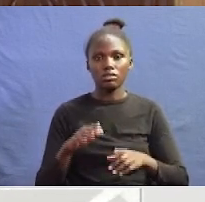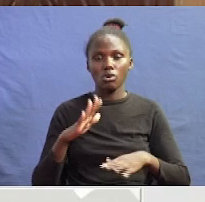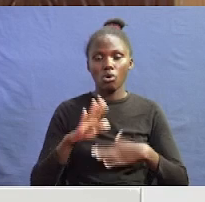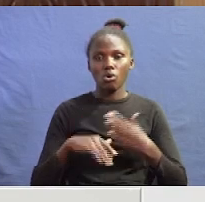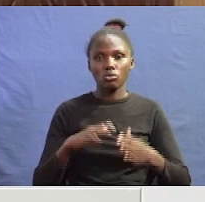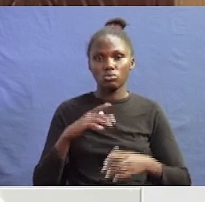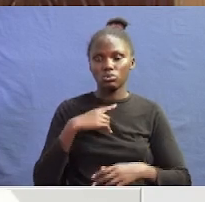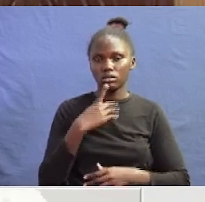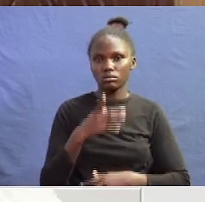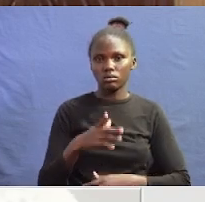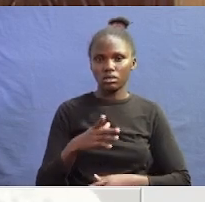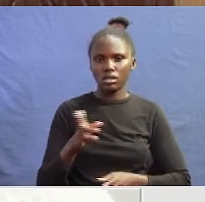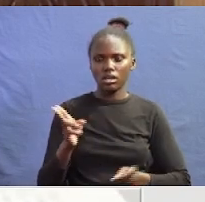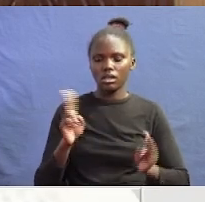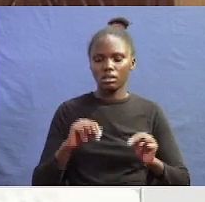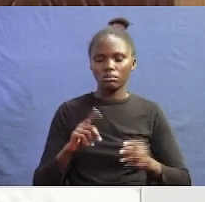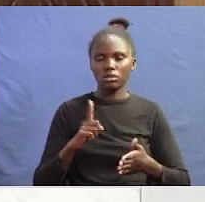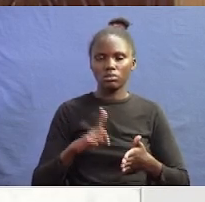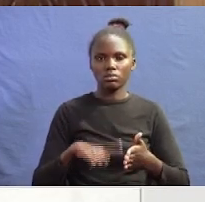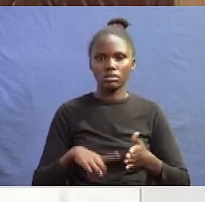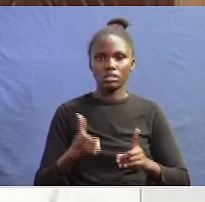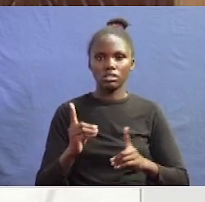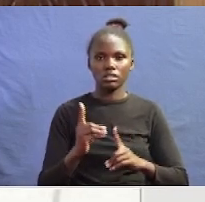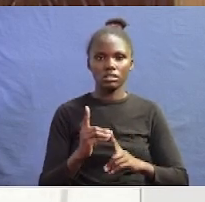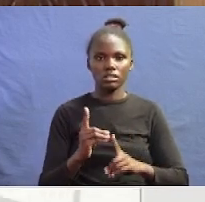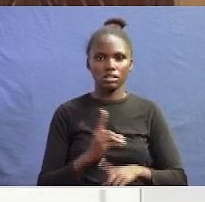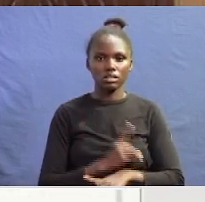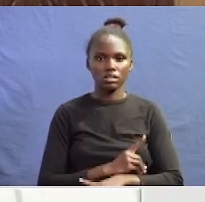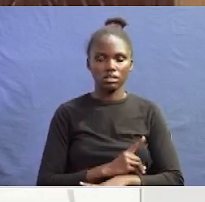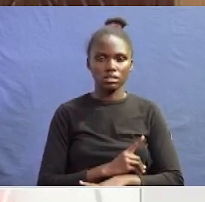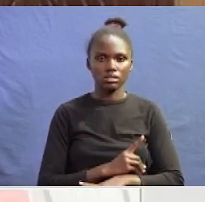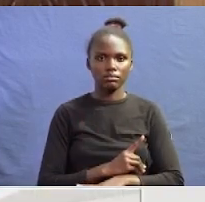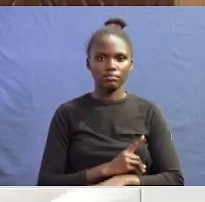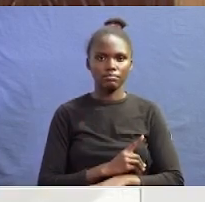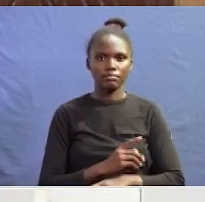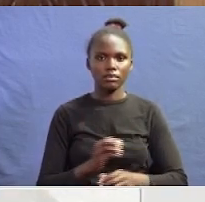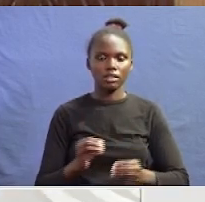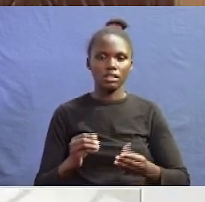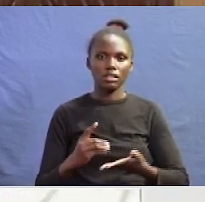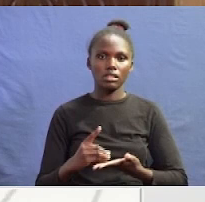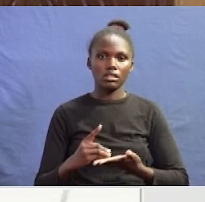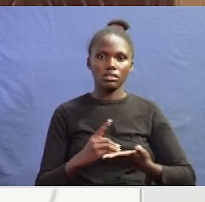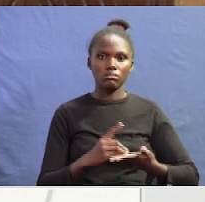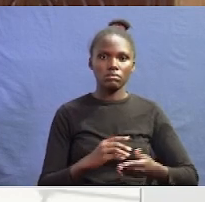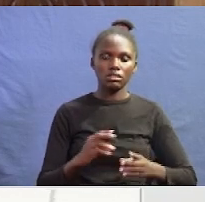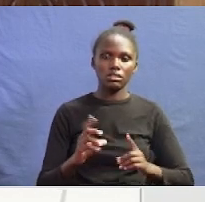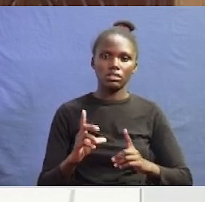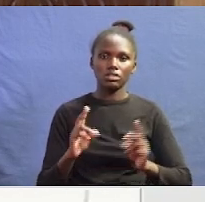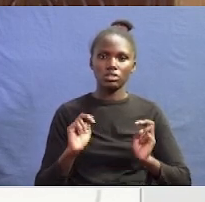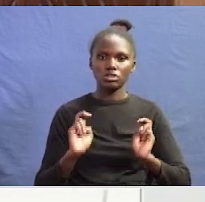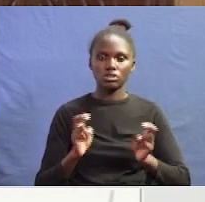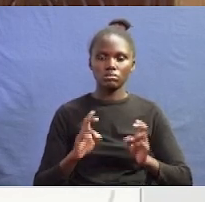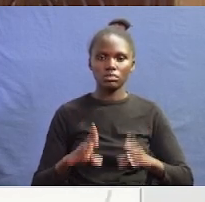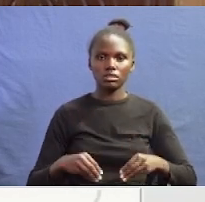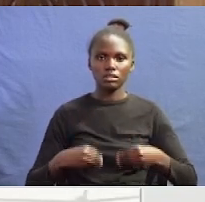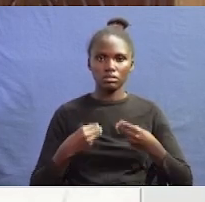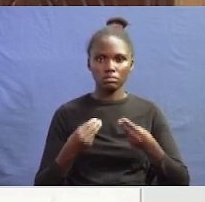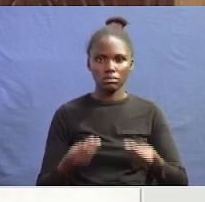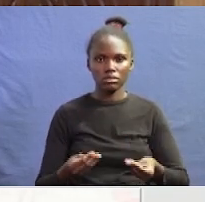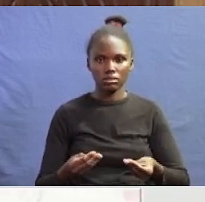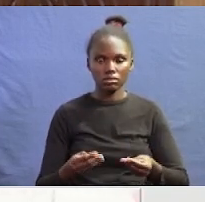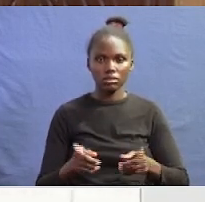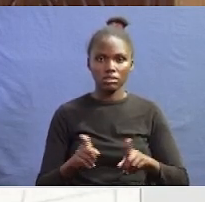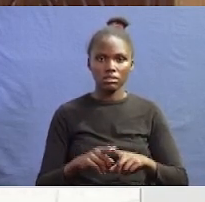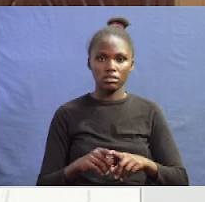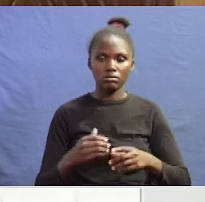what happened on the day that that motion is said to have been passed. We have raised